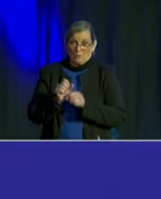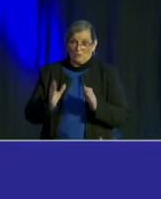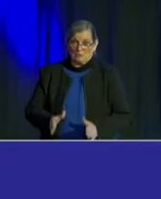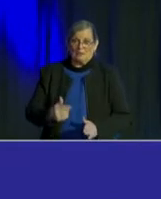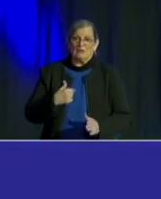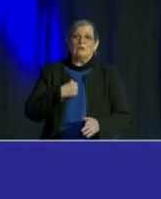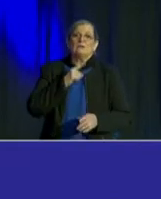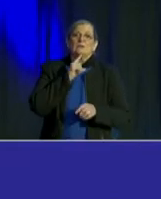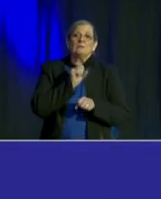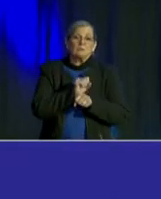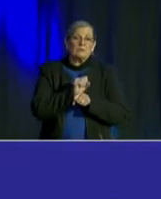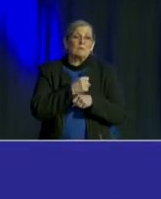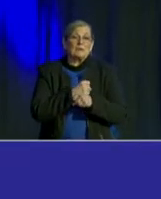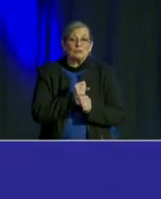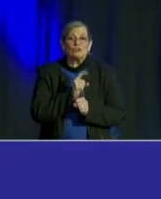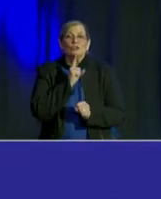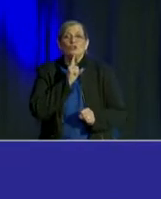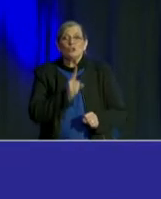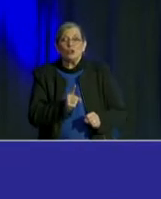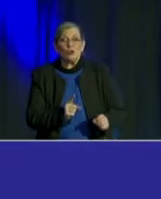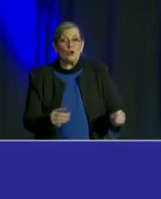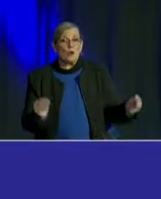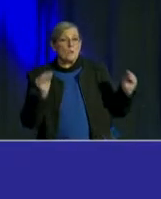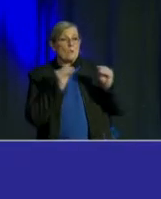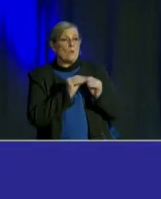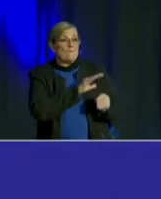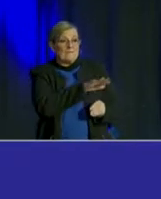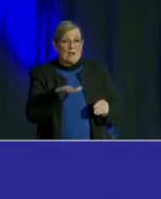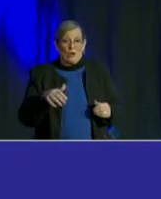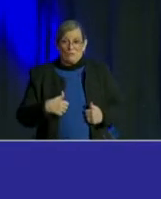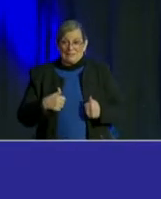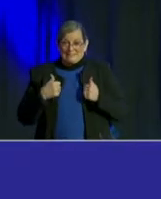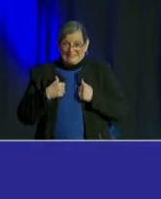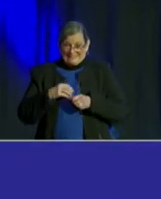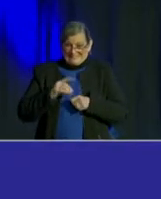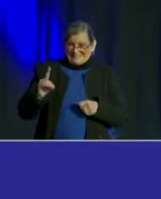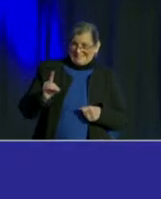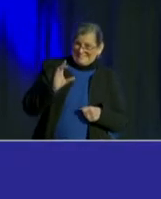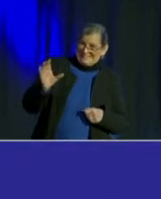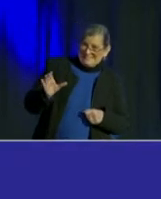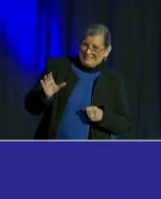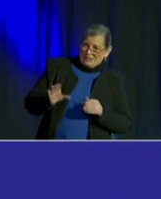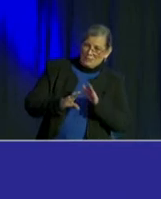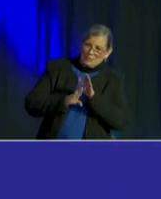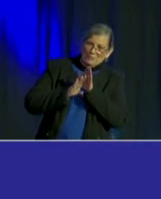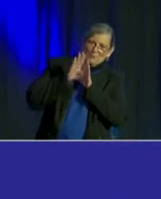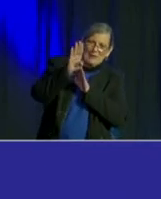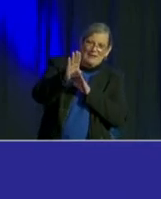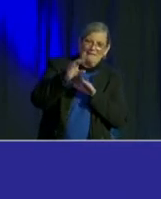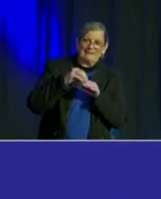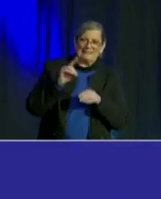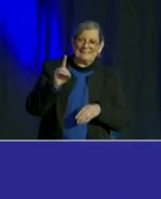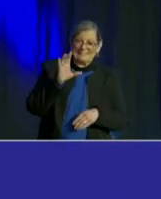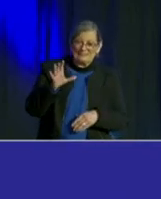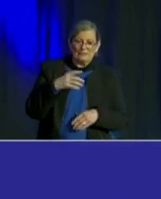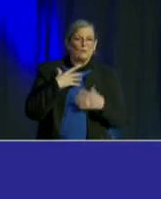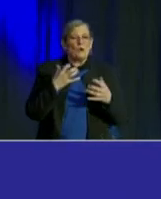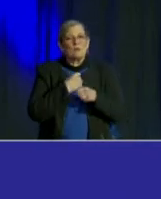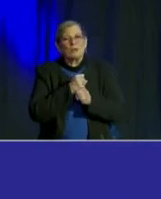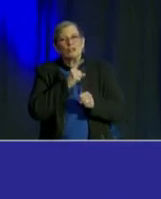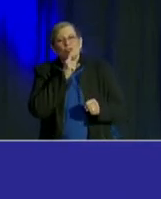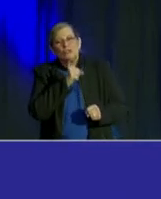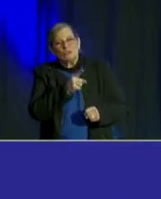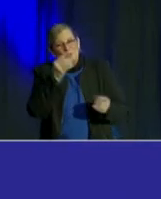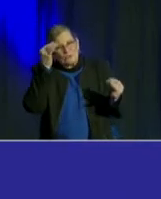make sure that more of our residents can stay in DC and thrive in DC. So I want to make sure that when you think about